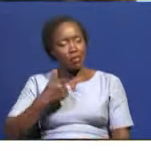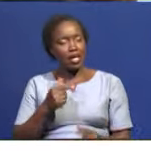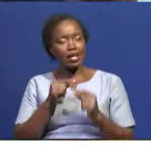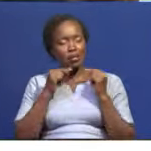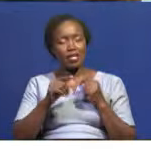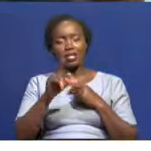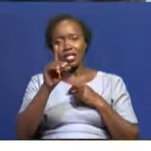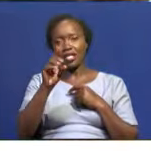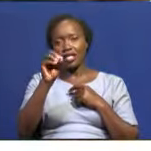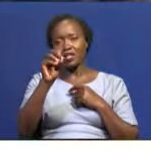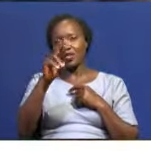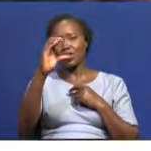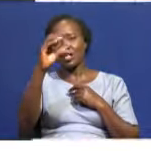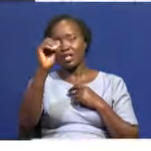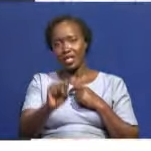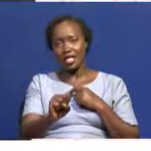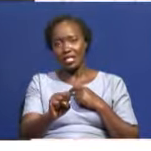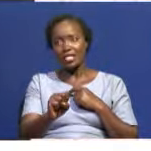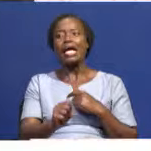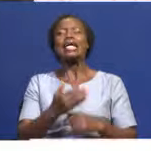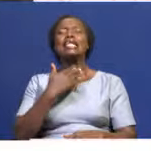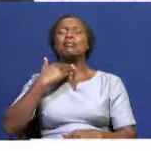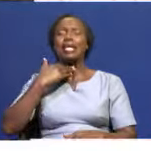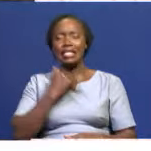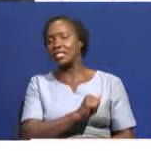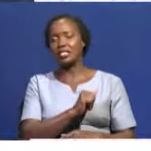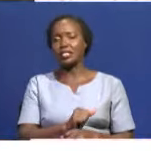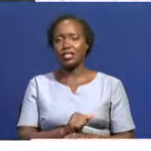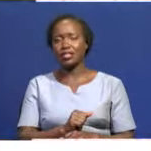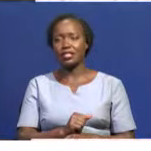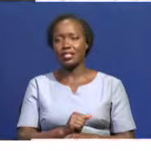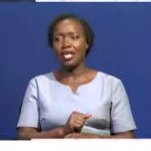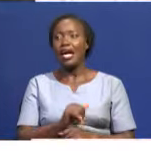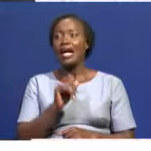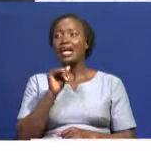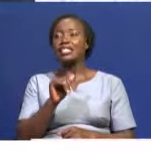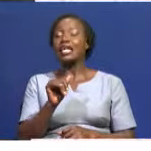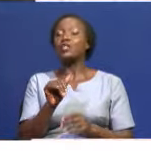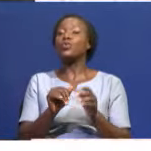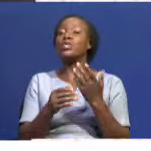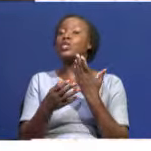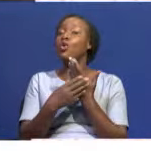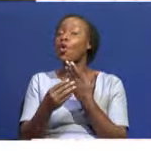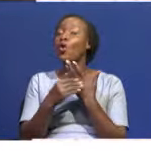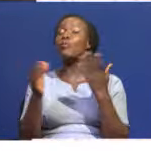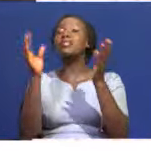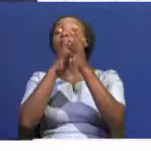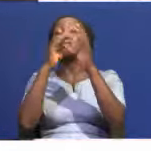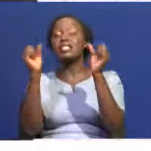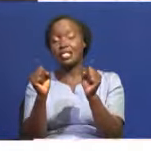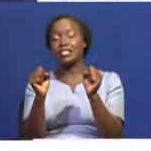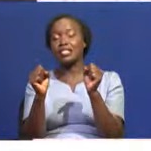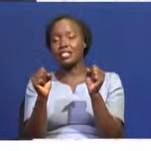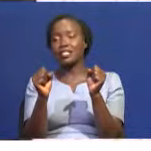Dorcas, were demanding that we emulate the president